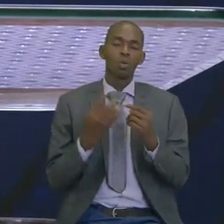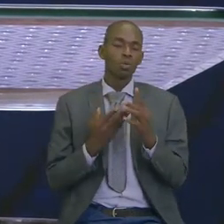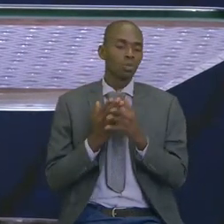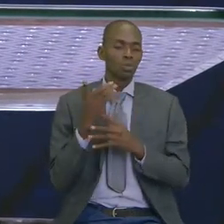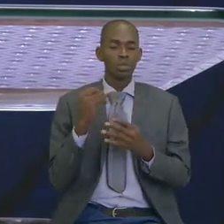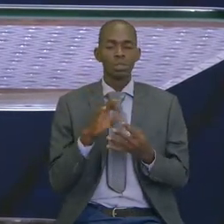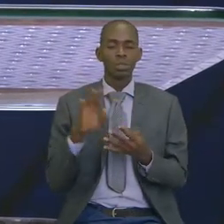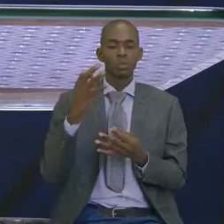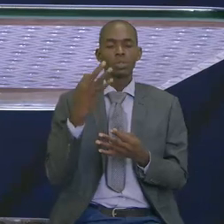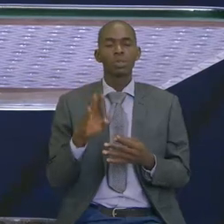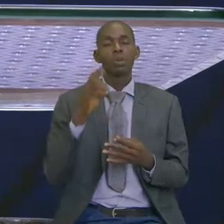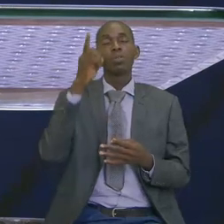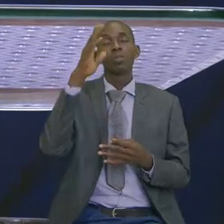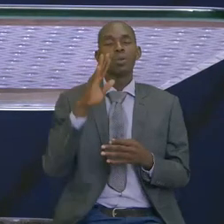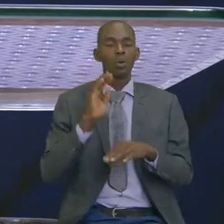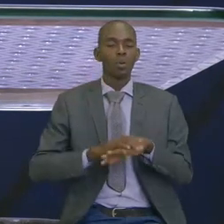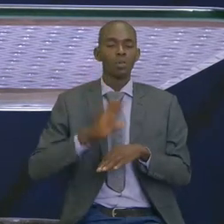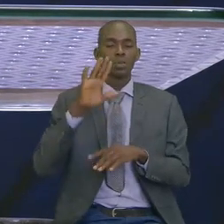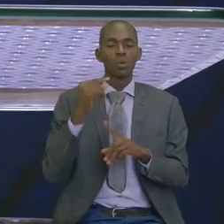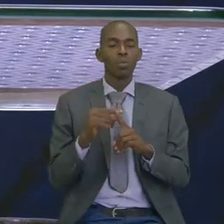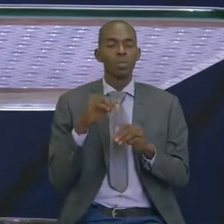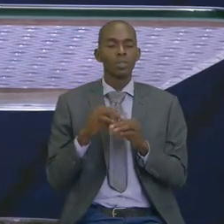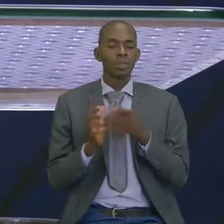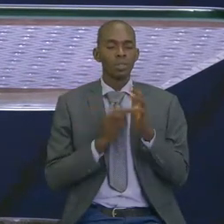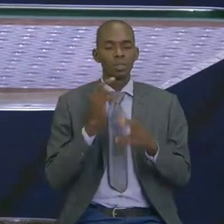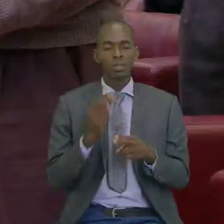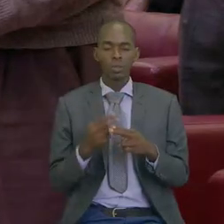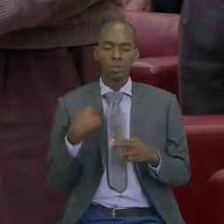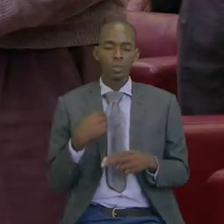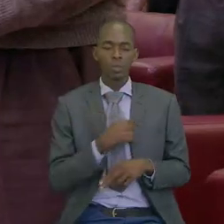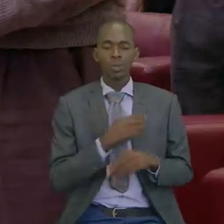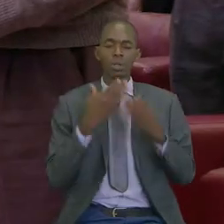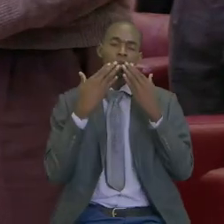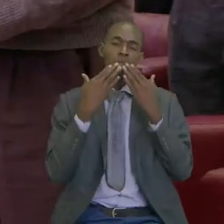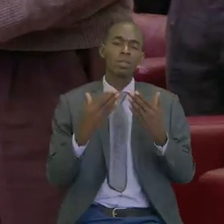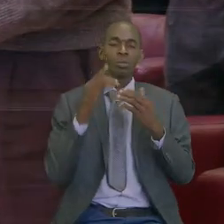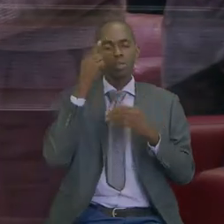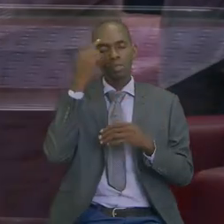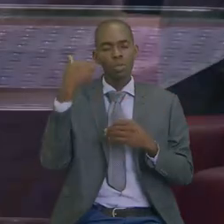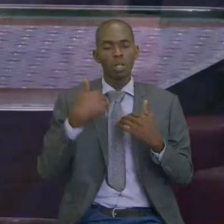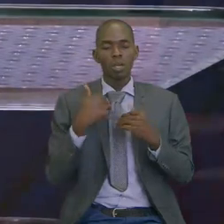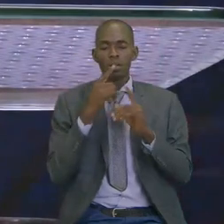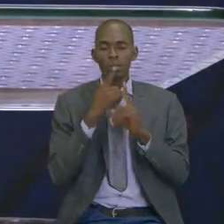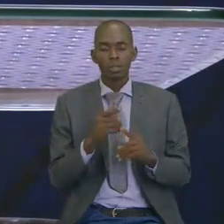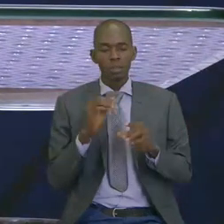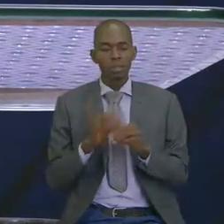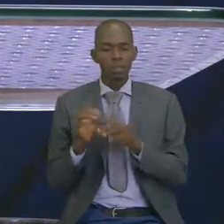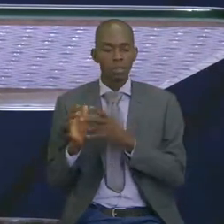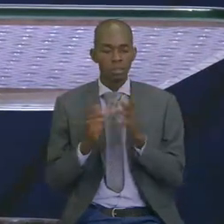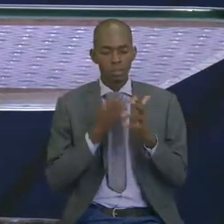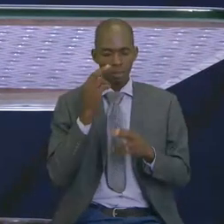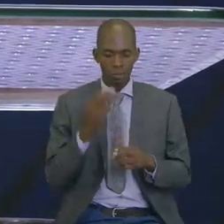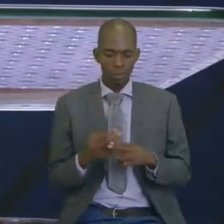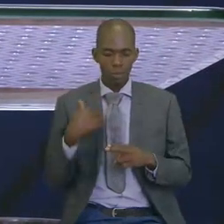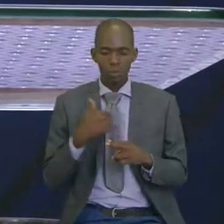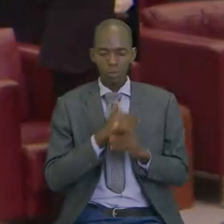of God from your word in Jesus' name. Well, thank you because we know you have answered. In Jesus'